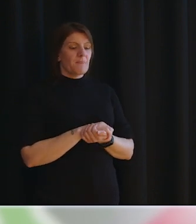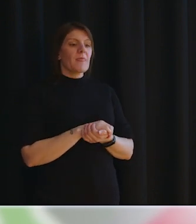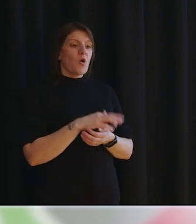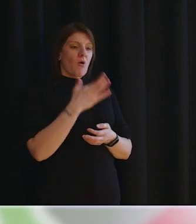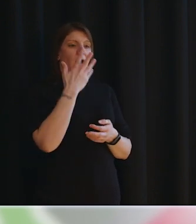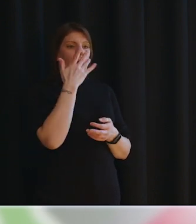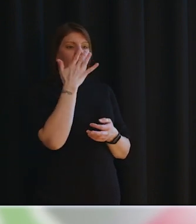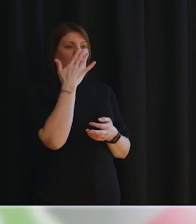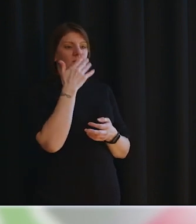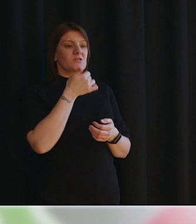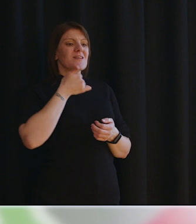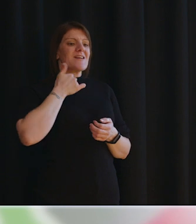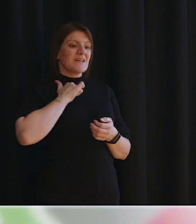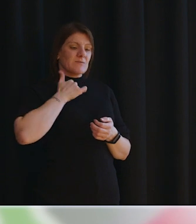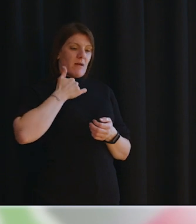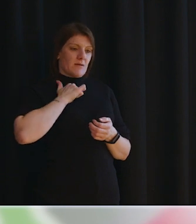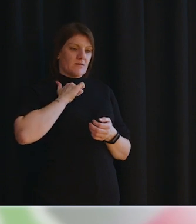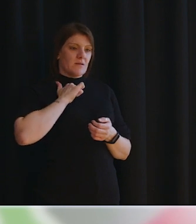age-related expected